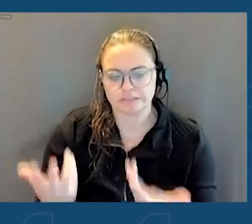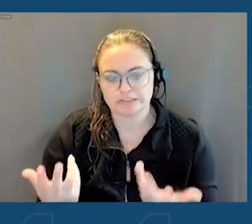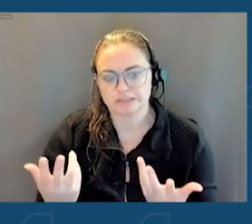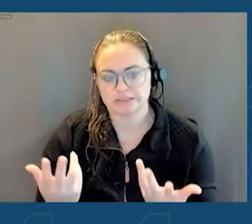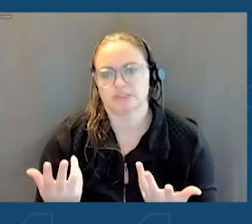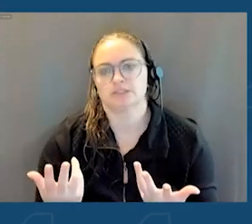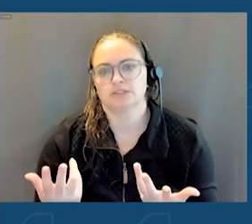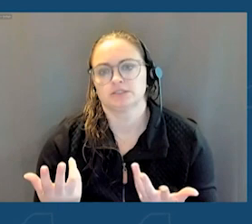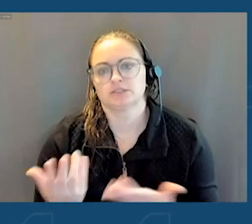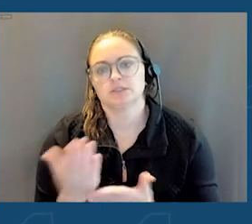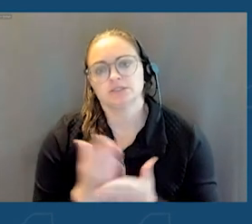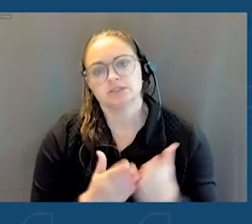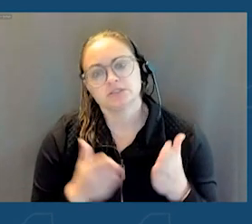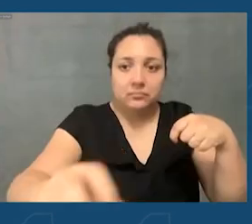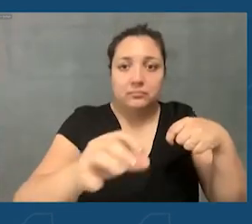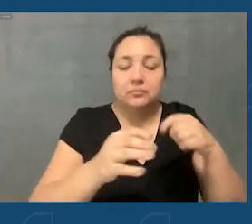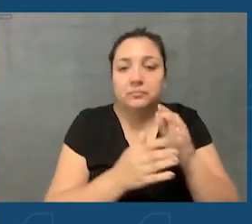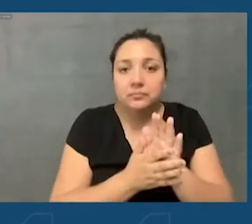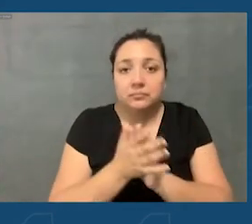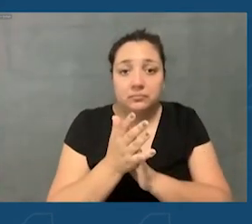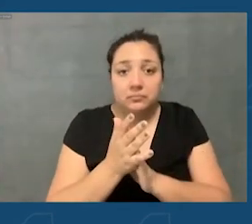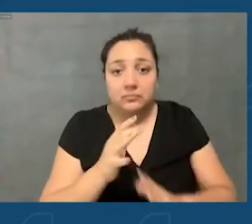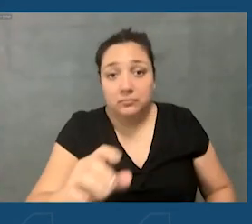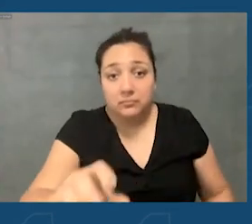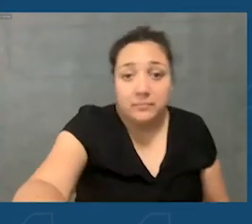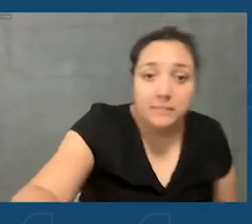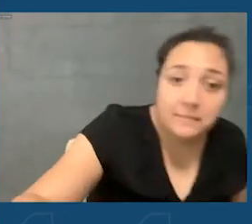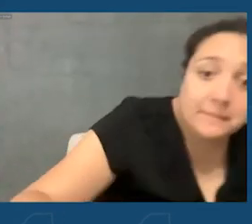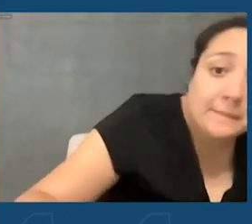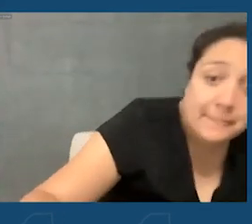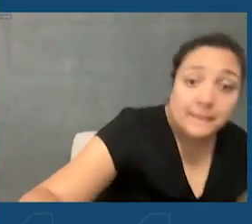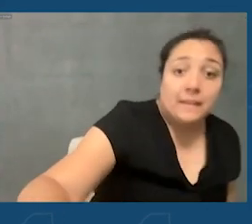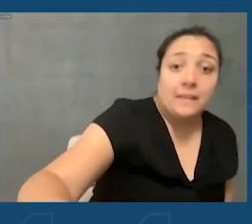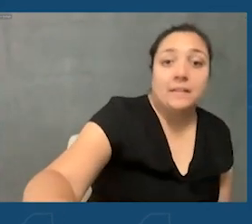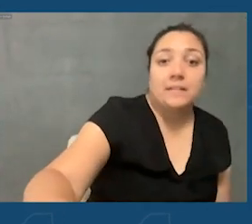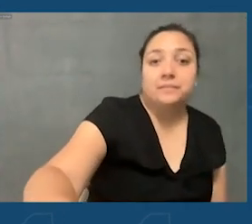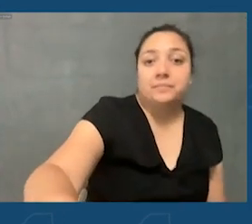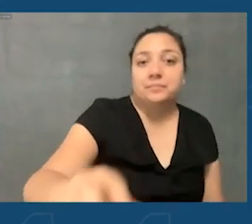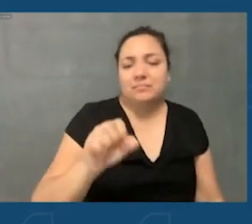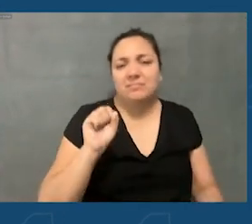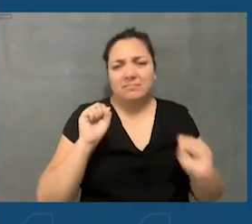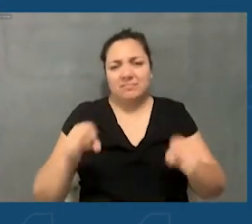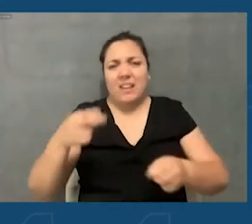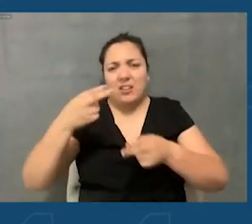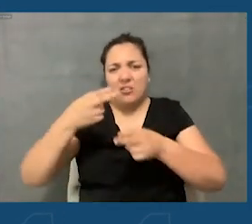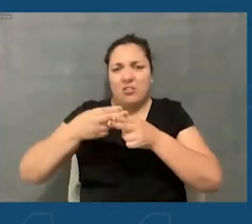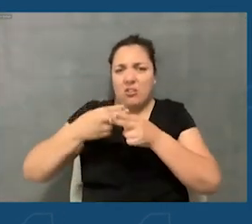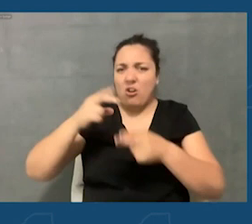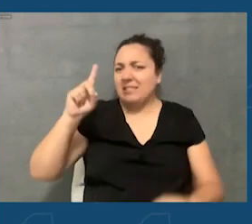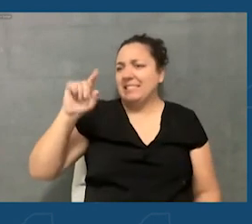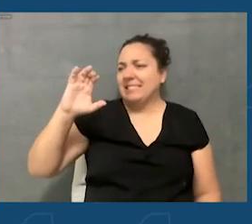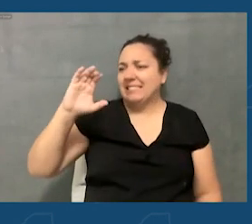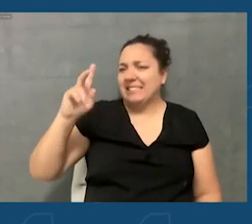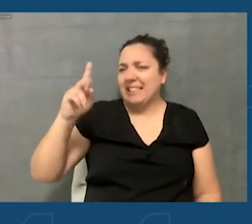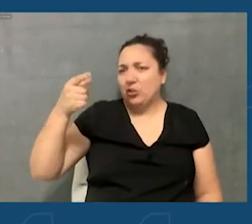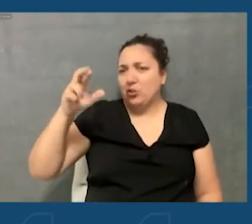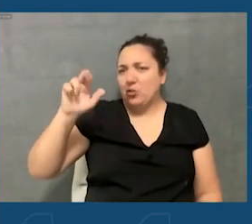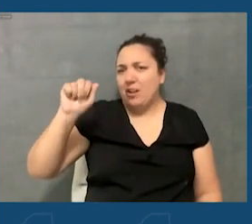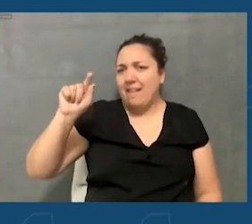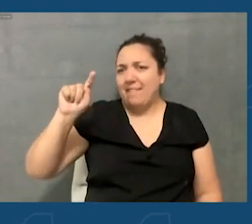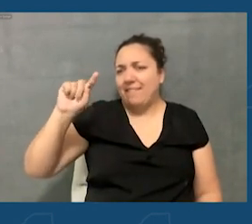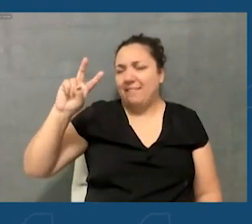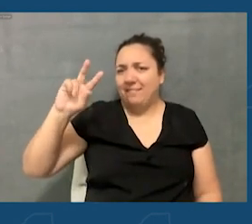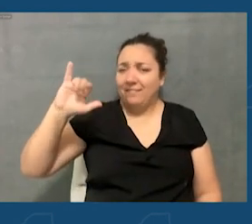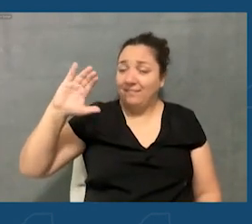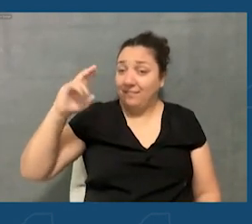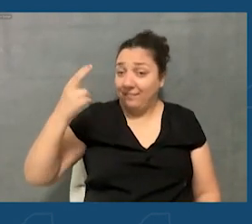in some ways, he is the father of the modern MTA. When I was a kid and the subway system was as bad as it's